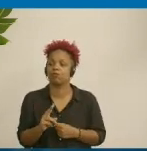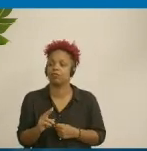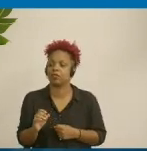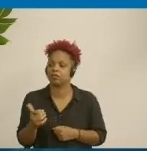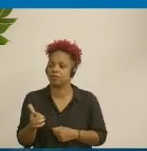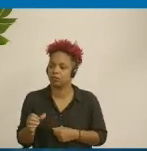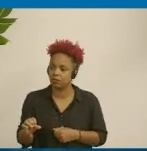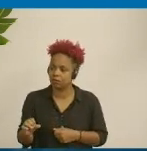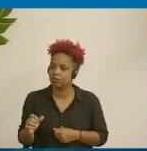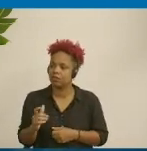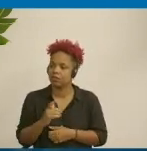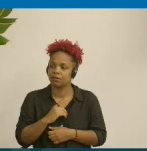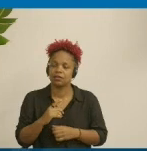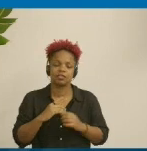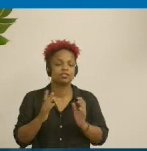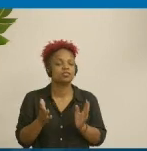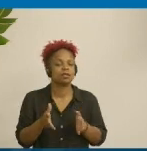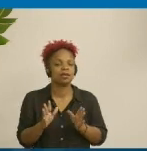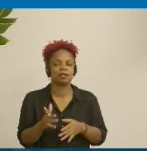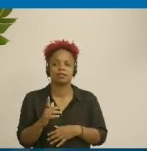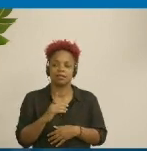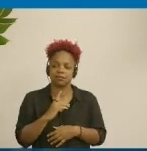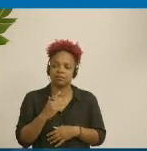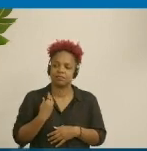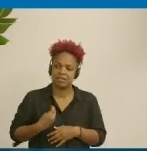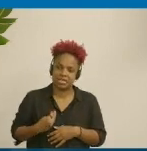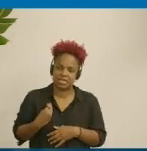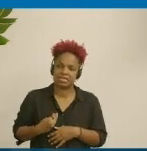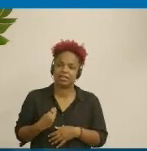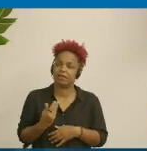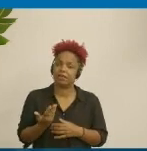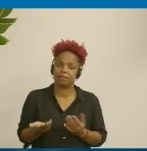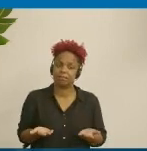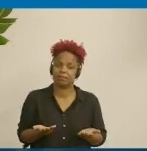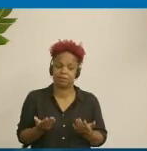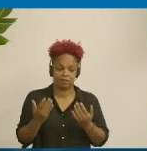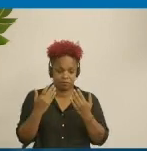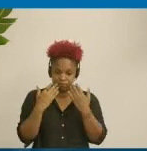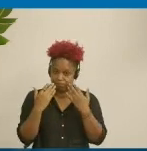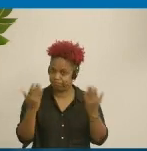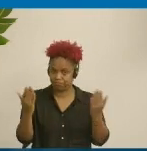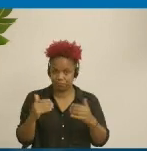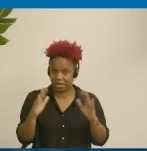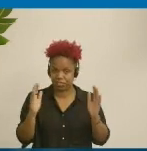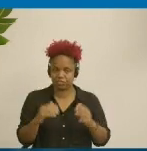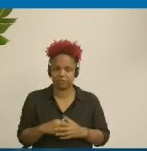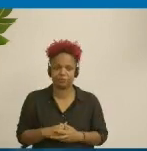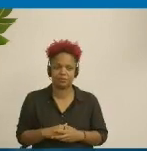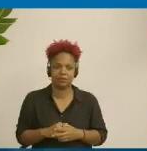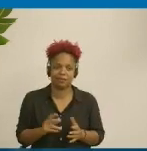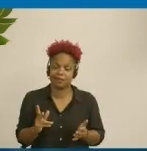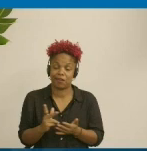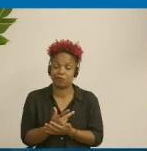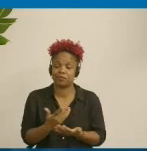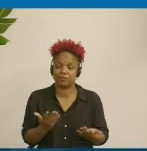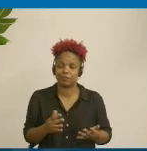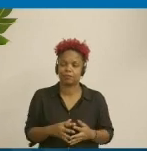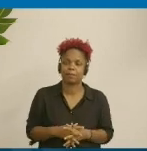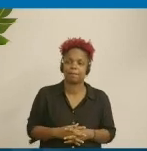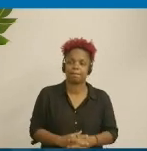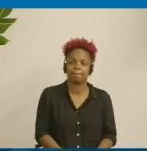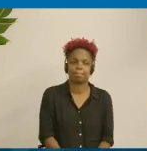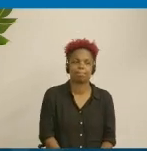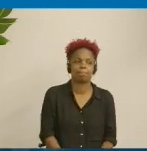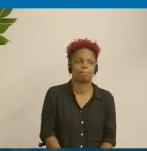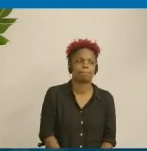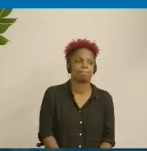visible. So even if in our culture, if it is like part of it to take care of others, I don't